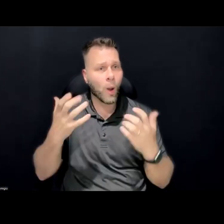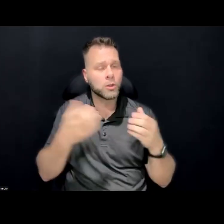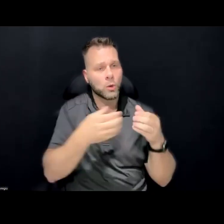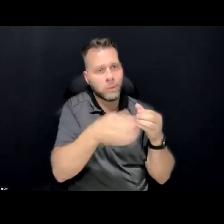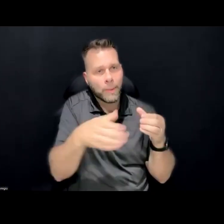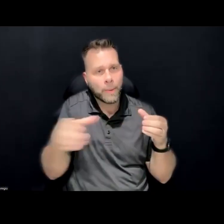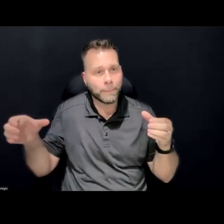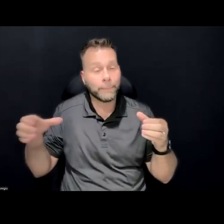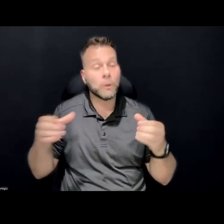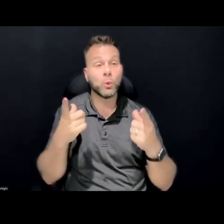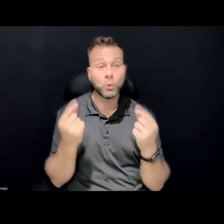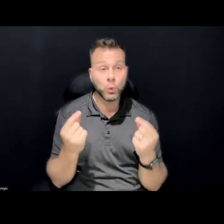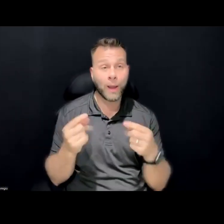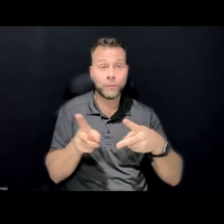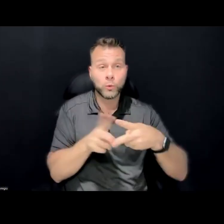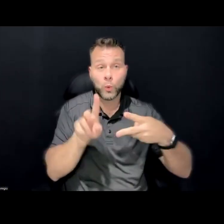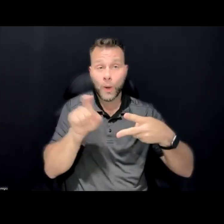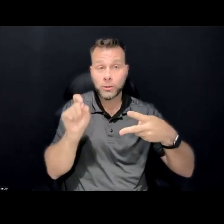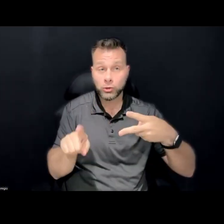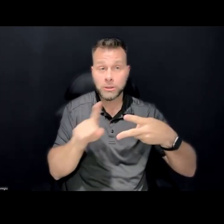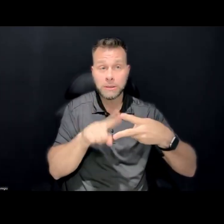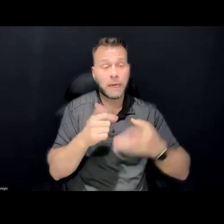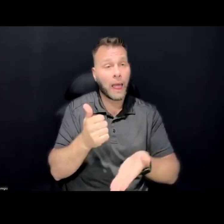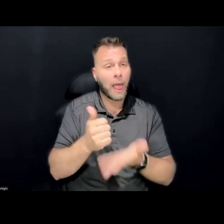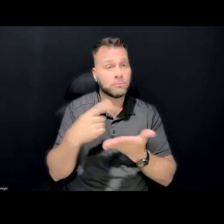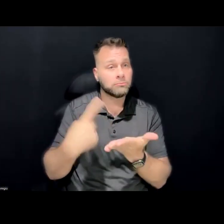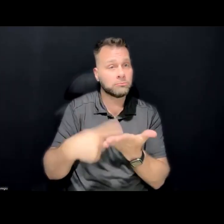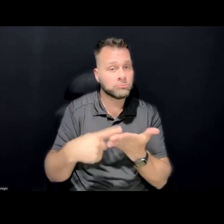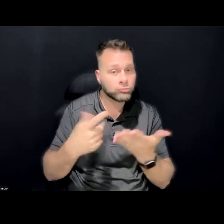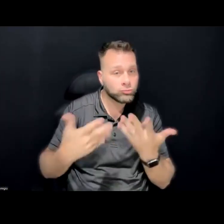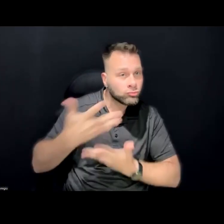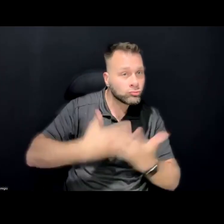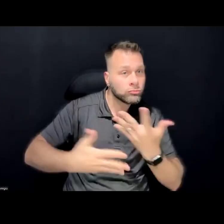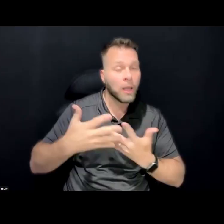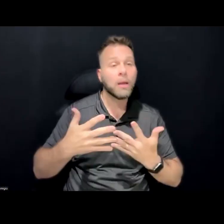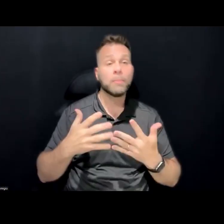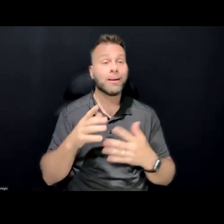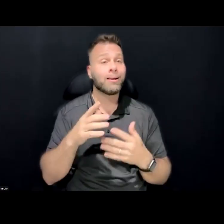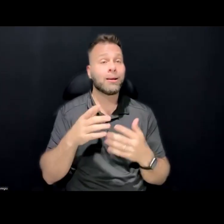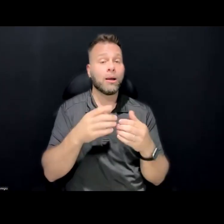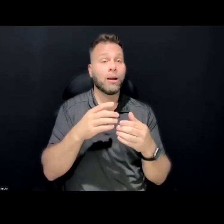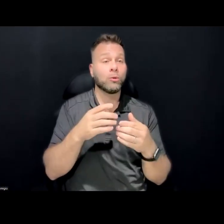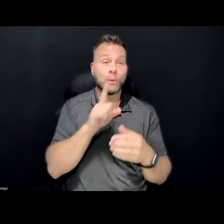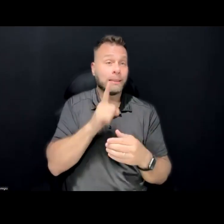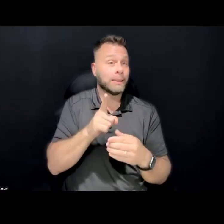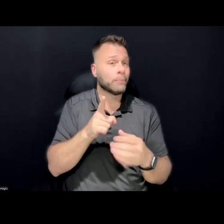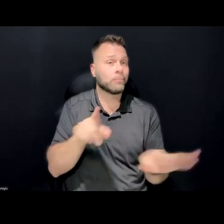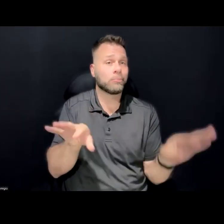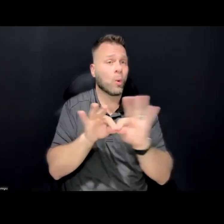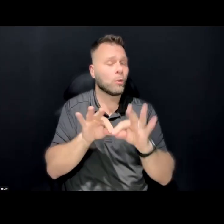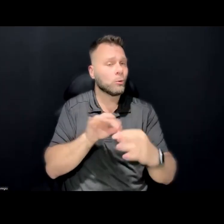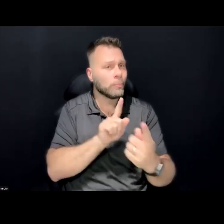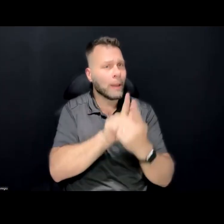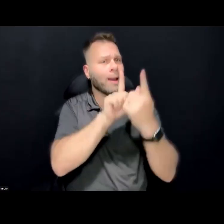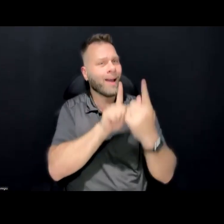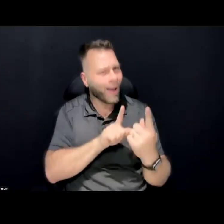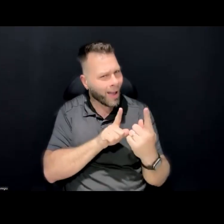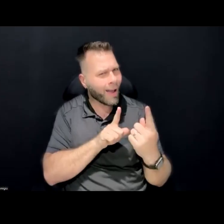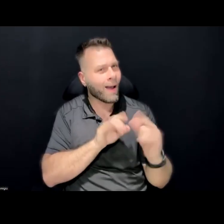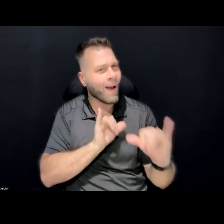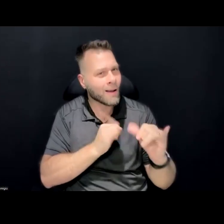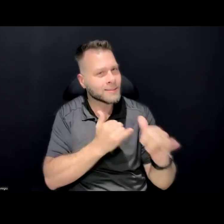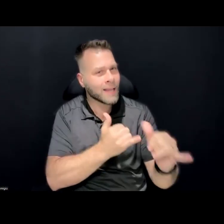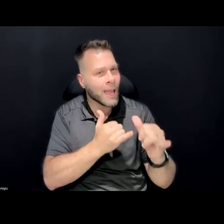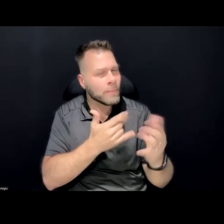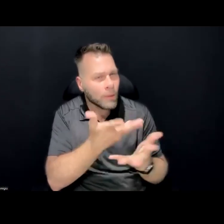chat that you can use as prompts as you move into small groups, but really it's just a chance for you to connect, meet someone new who's in this space potentially, but